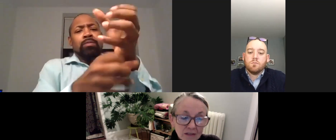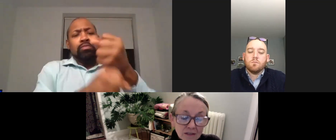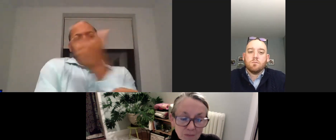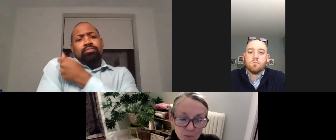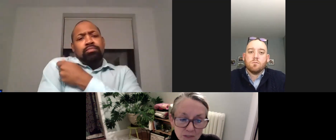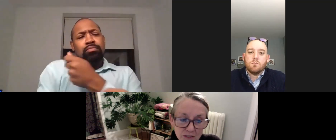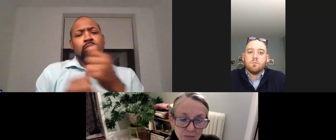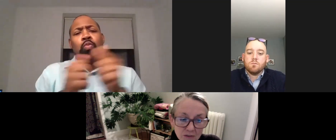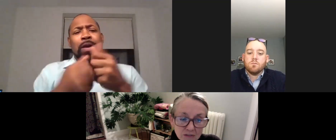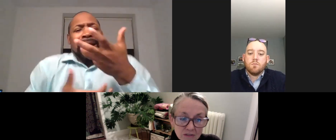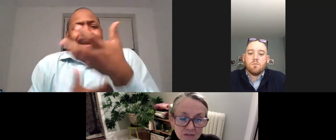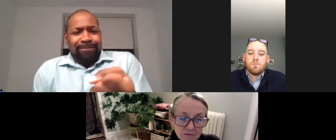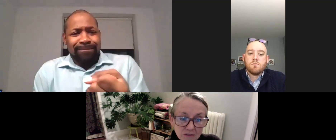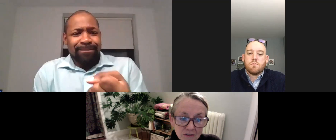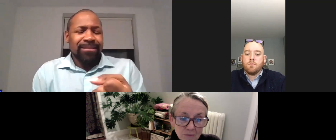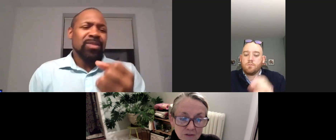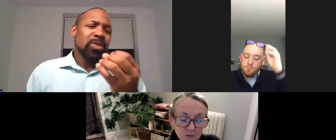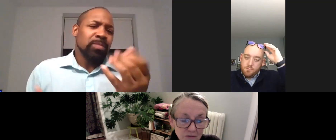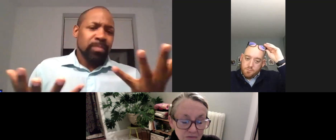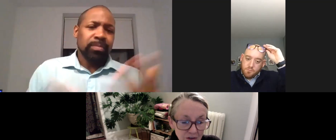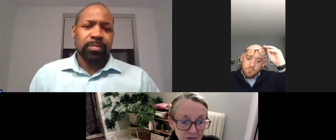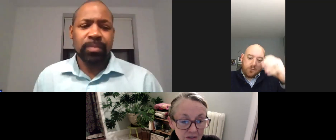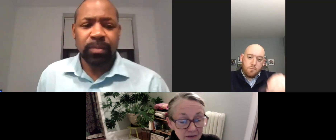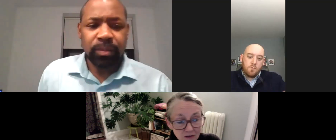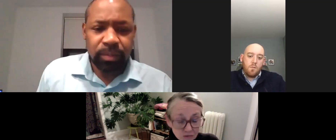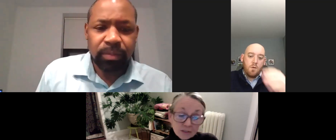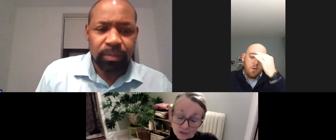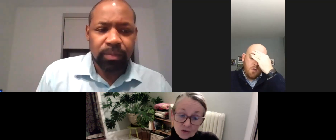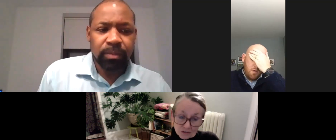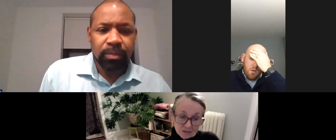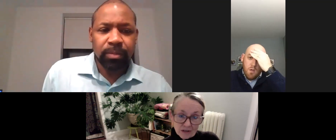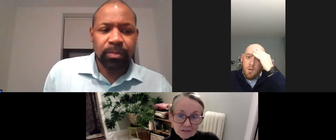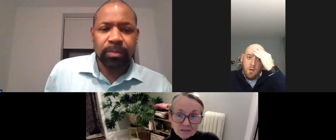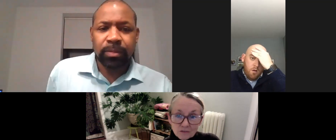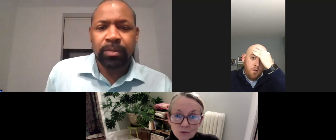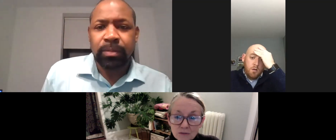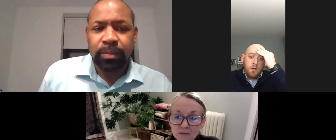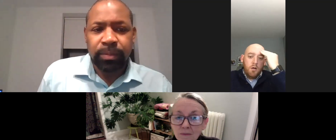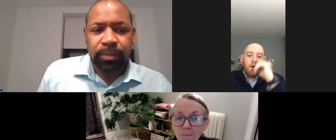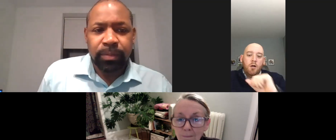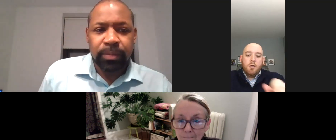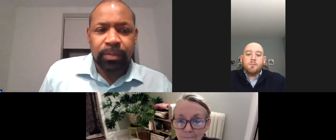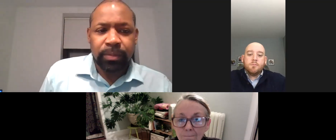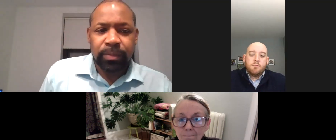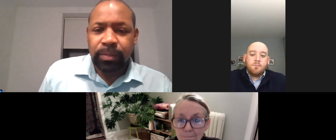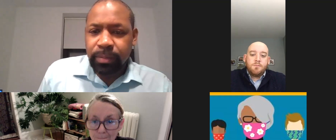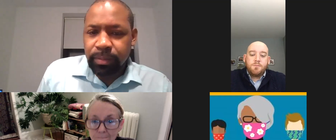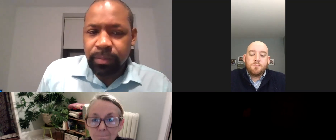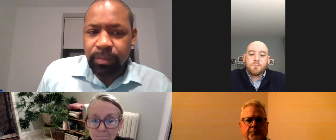again, people with disabilities need to feel that they're being treated fairly, and they also need to trust the vaccine, of course.